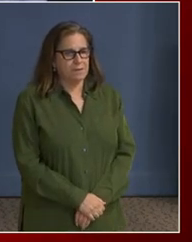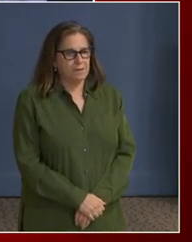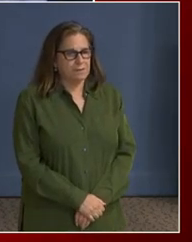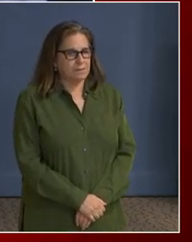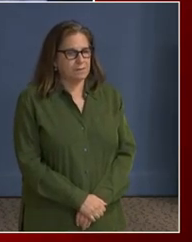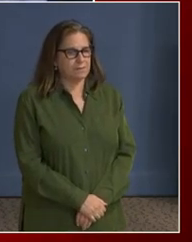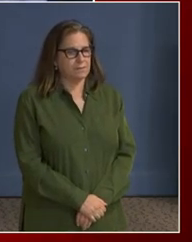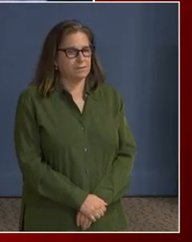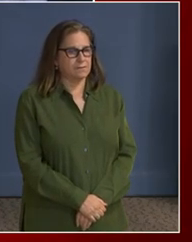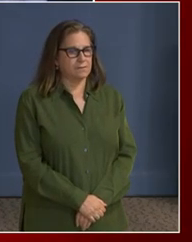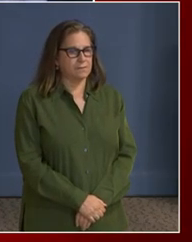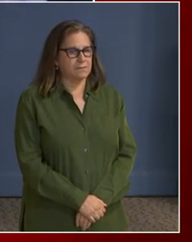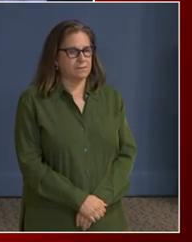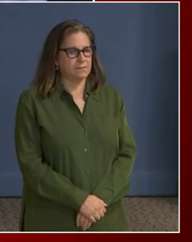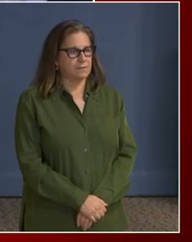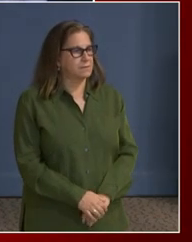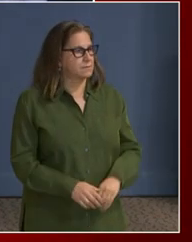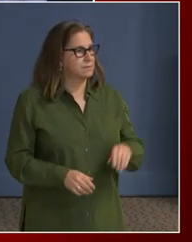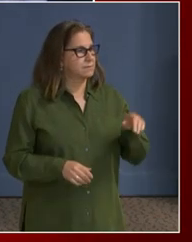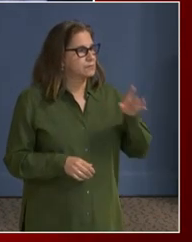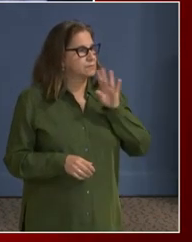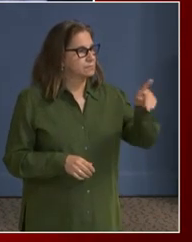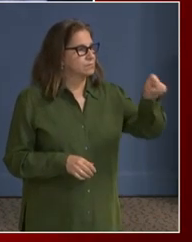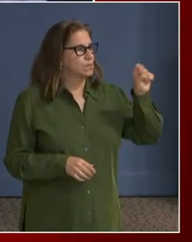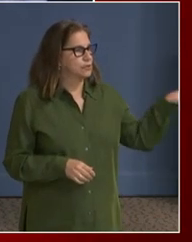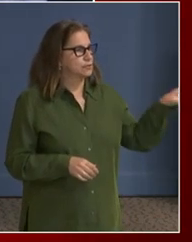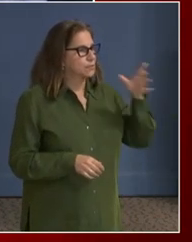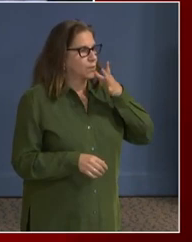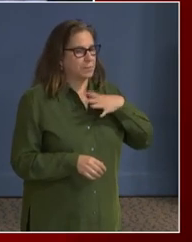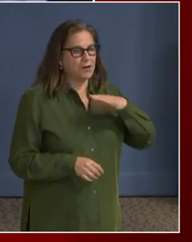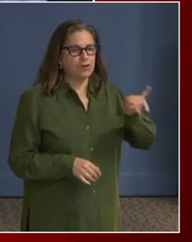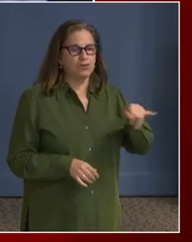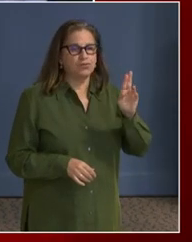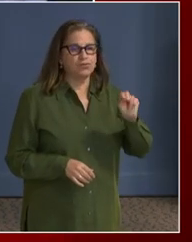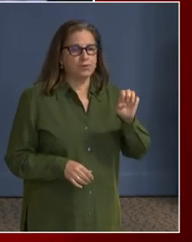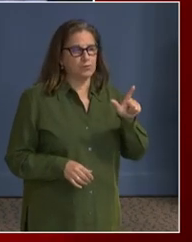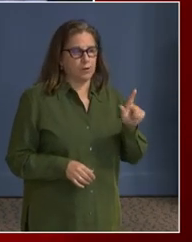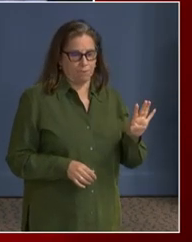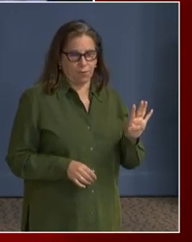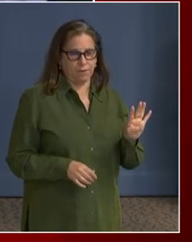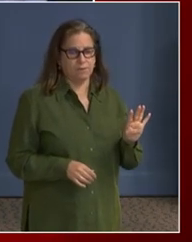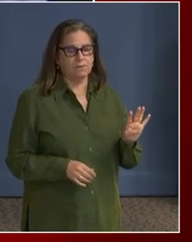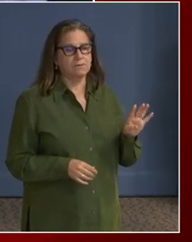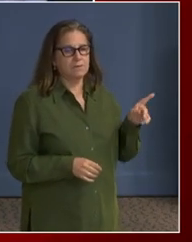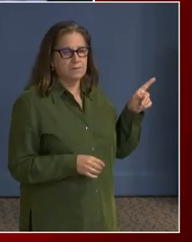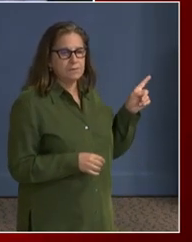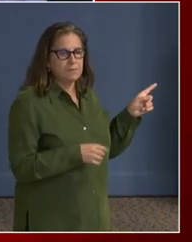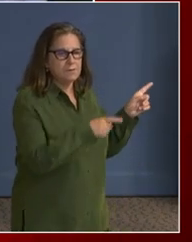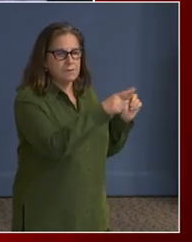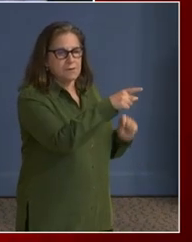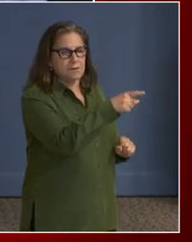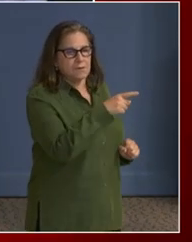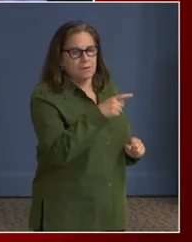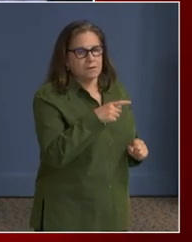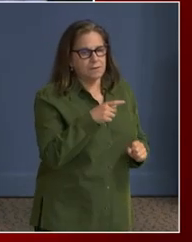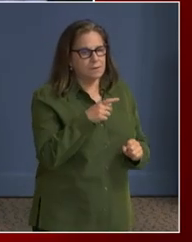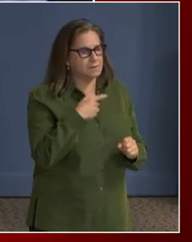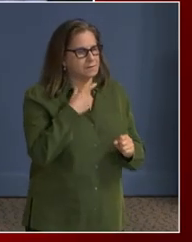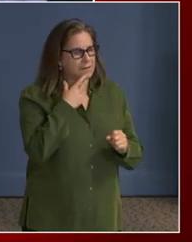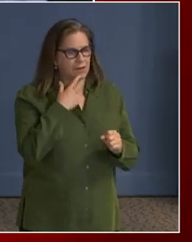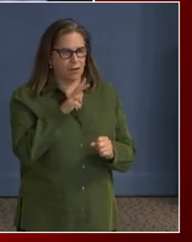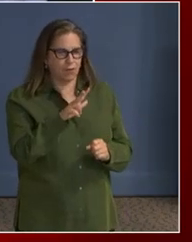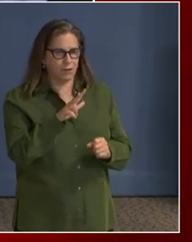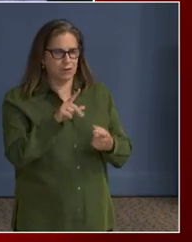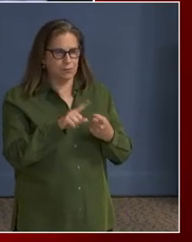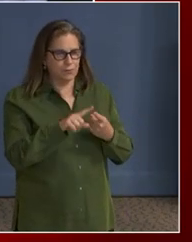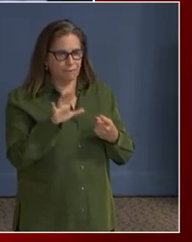that at some of the DC testing sites, that those waiting for tests, it was supposed to be a 3 to 5 day waiting period, turned into at least 7 days or more.